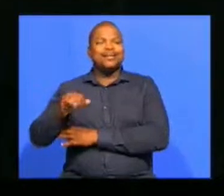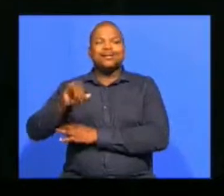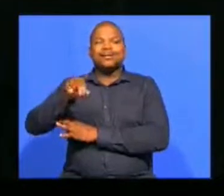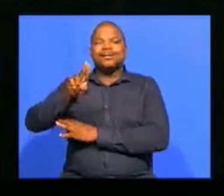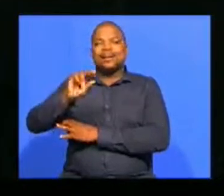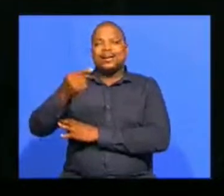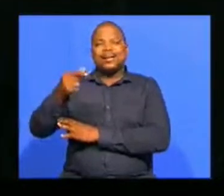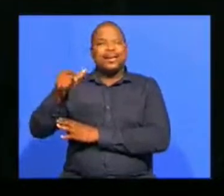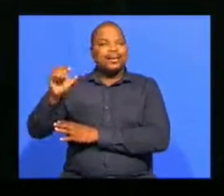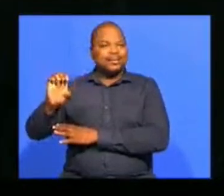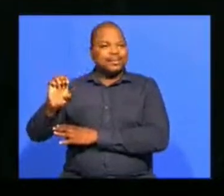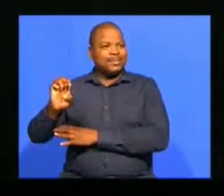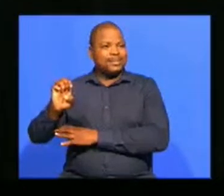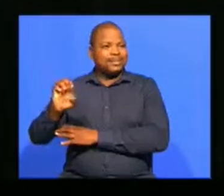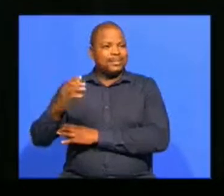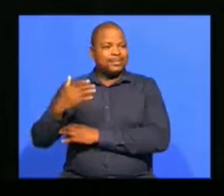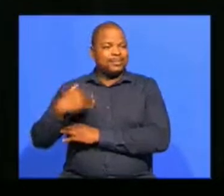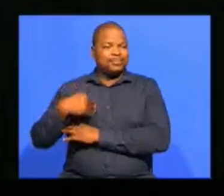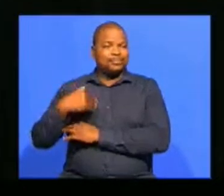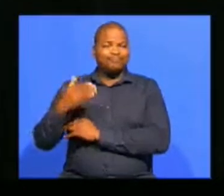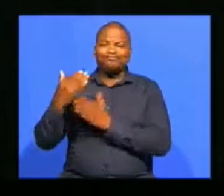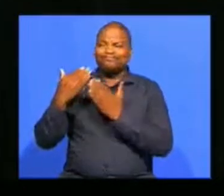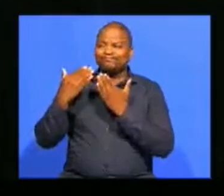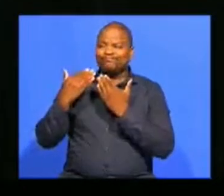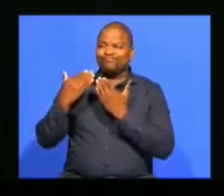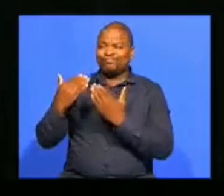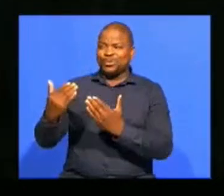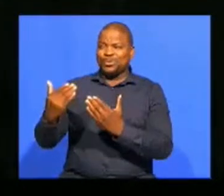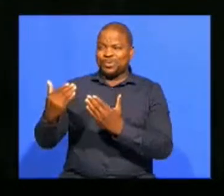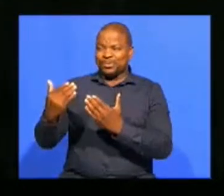Justice, asked me to thank,